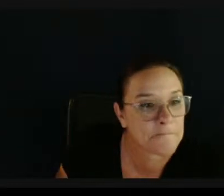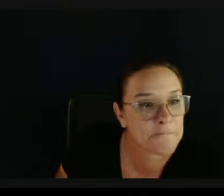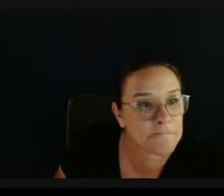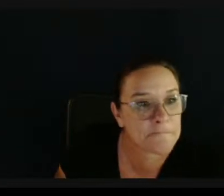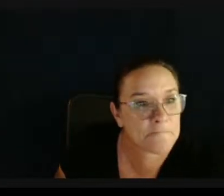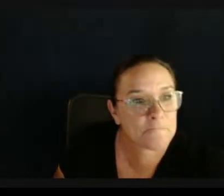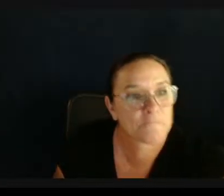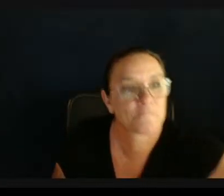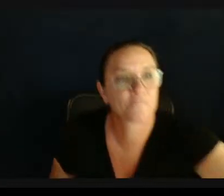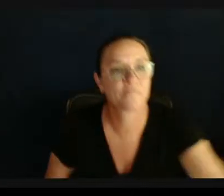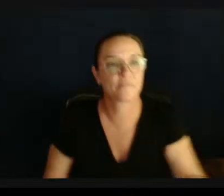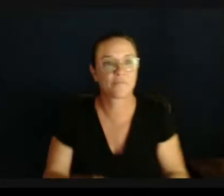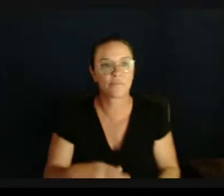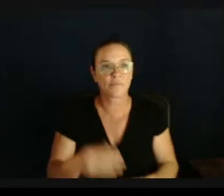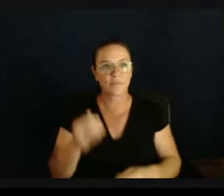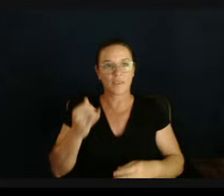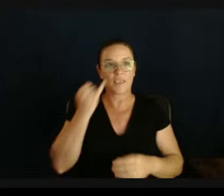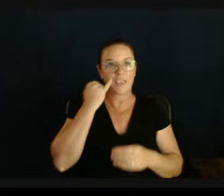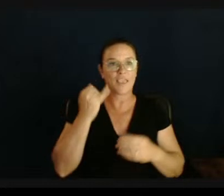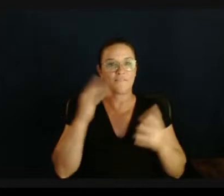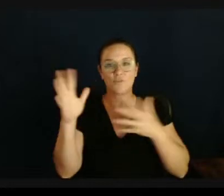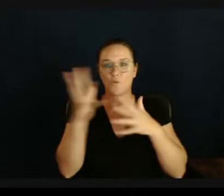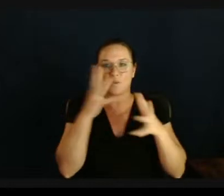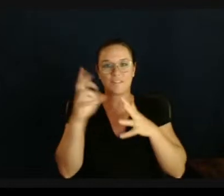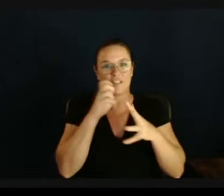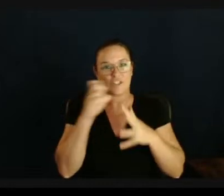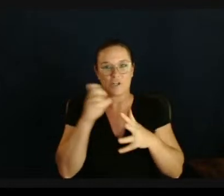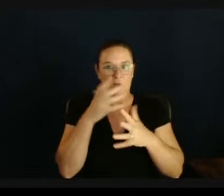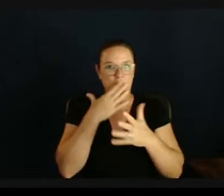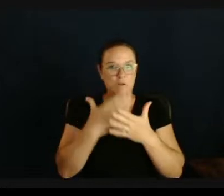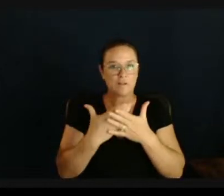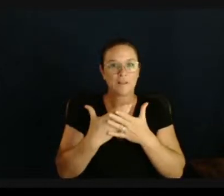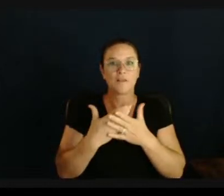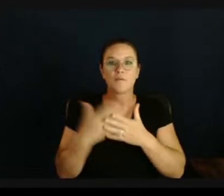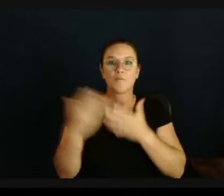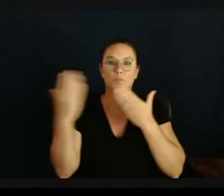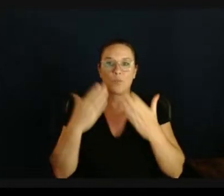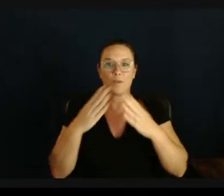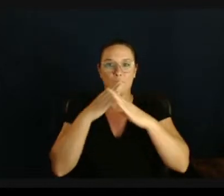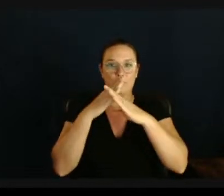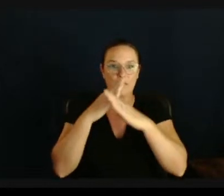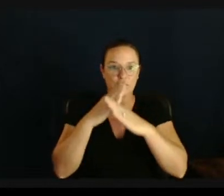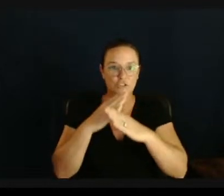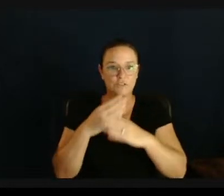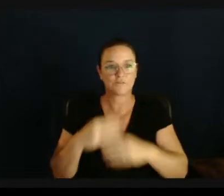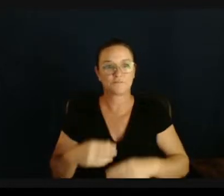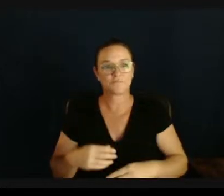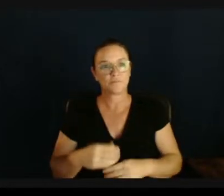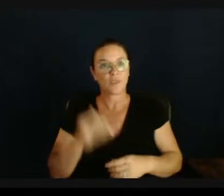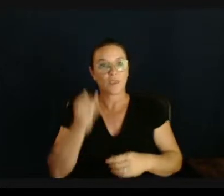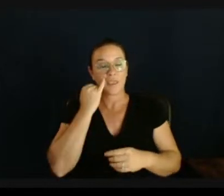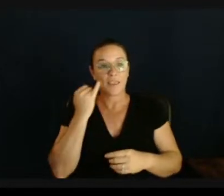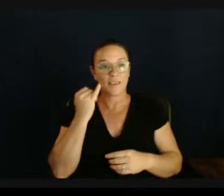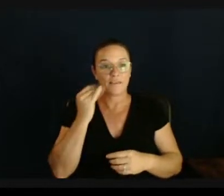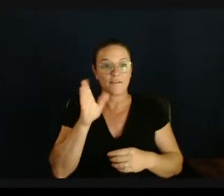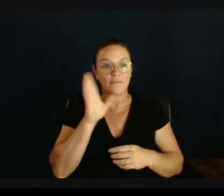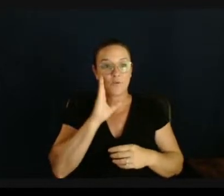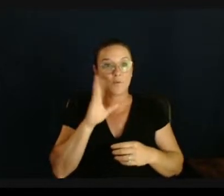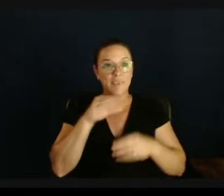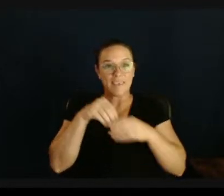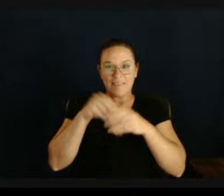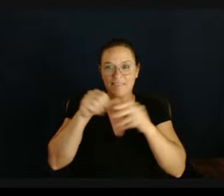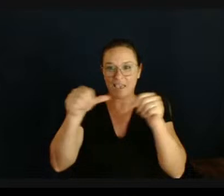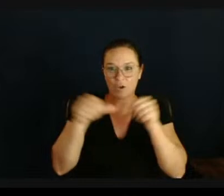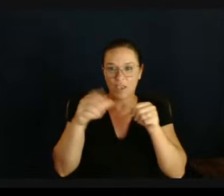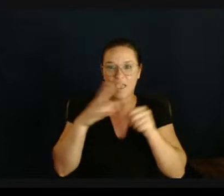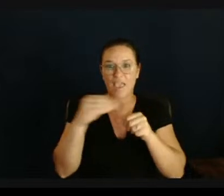not cooperating. Yeah, watch out for parking, bring your protection, right? If you are going to be in an area and the winds are